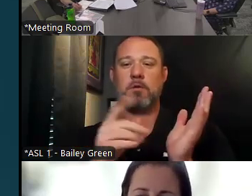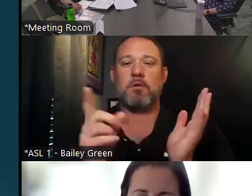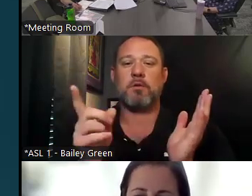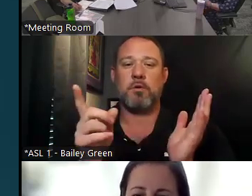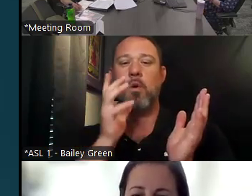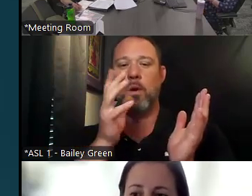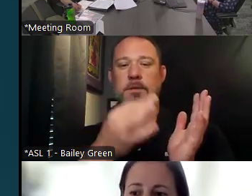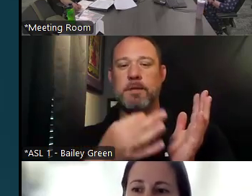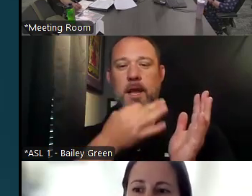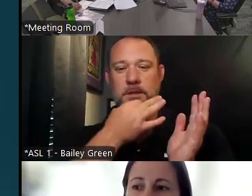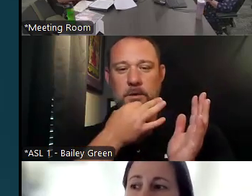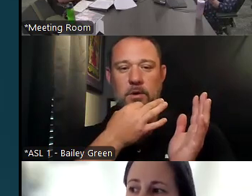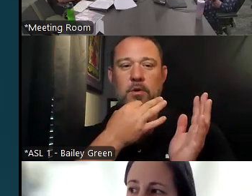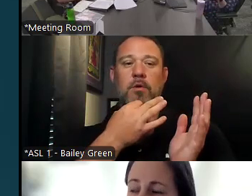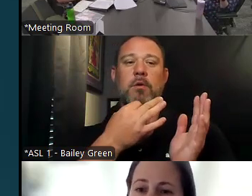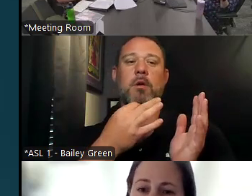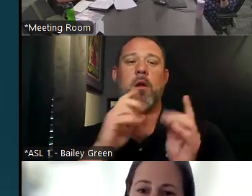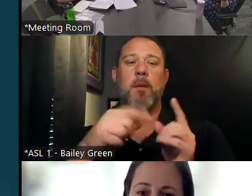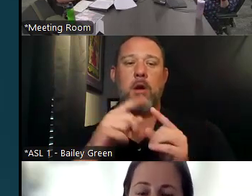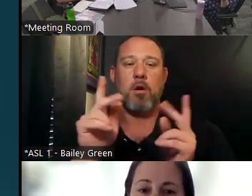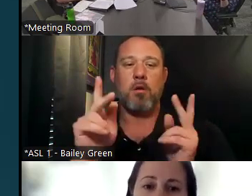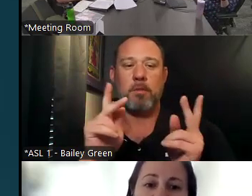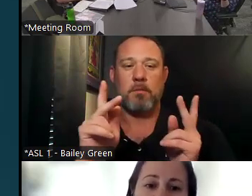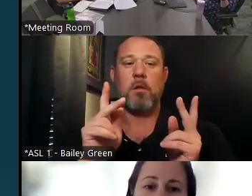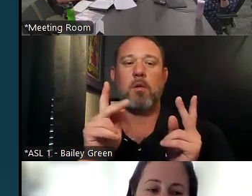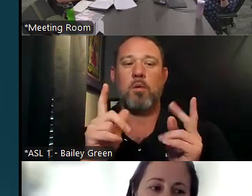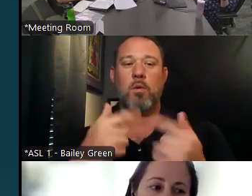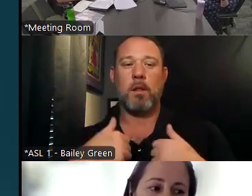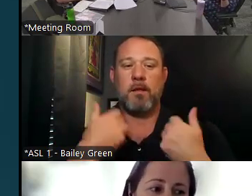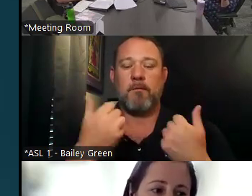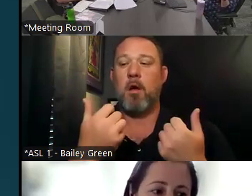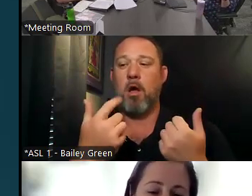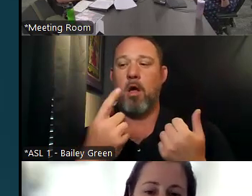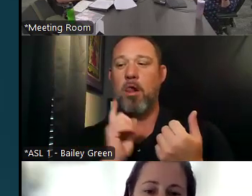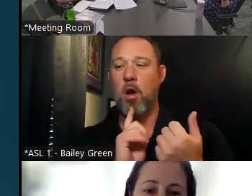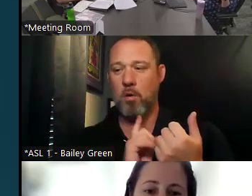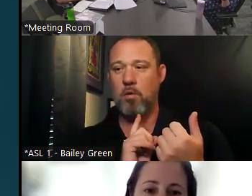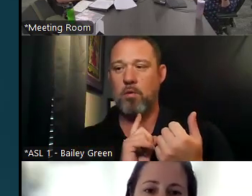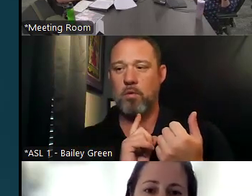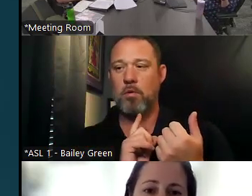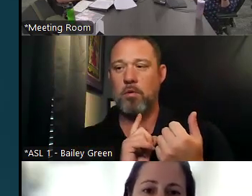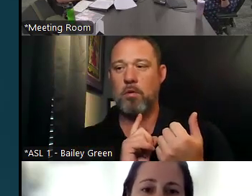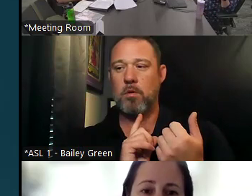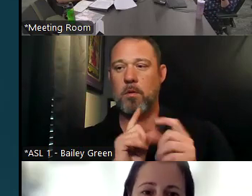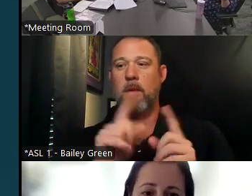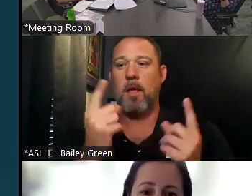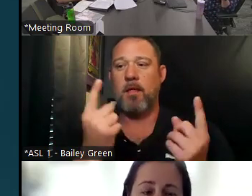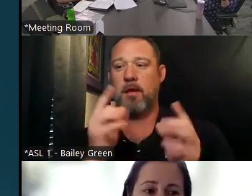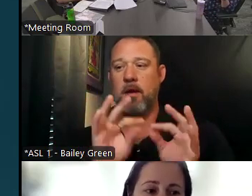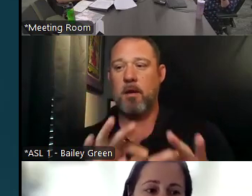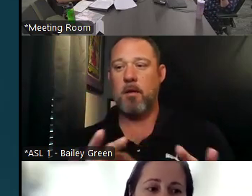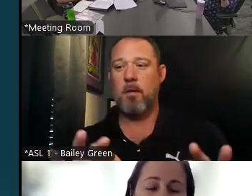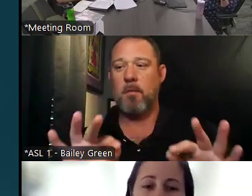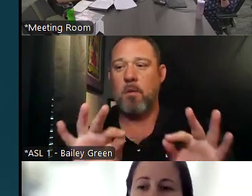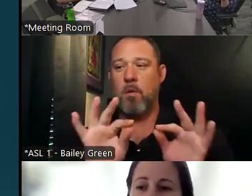an expert in talking about people who live alone, she'll talk about the experience of people living alone. But I think importantly, right,